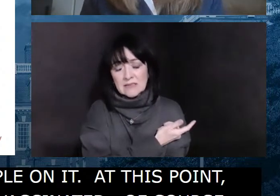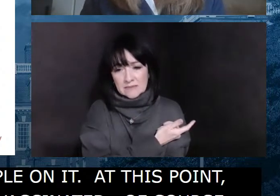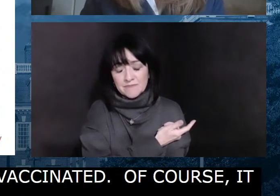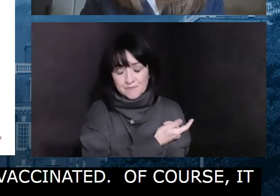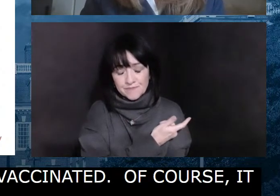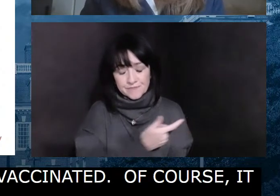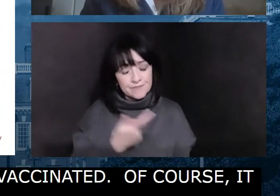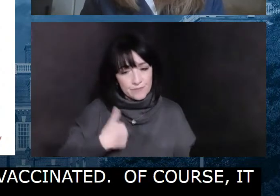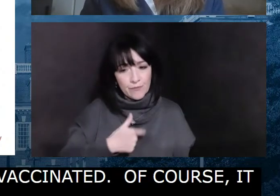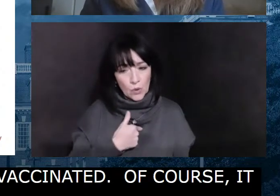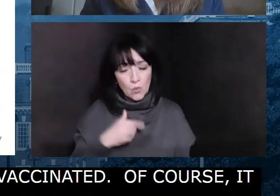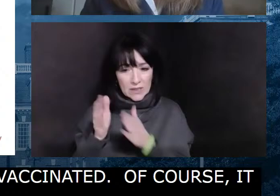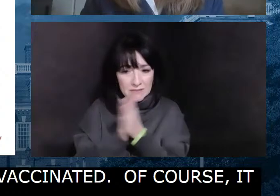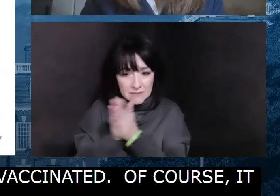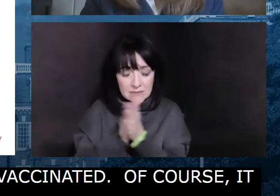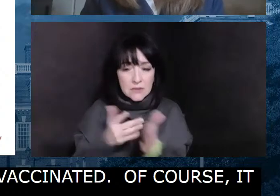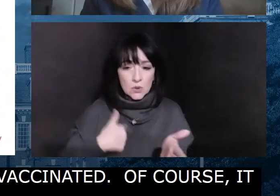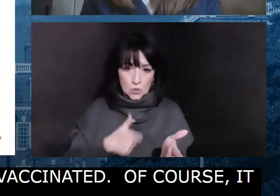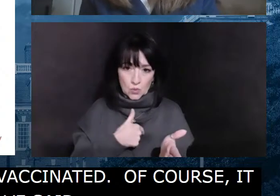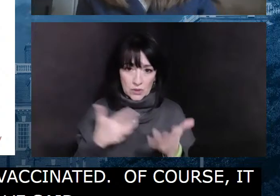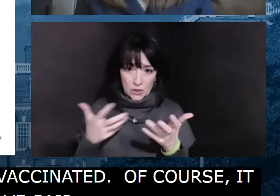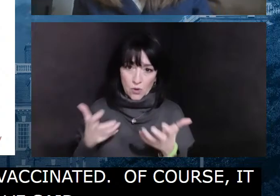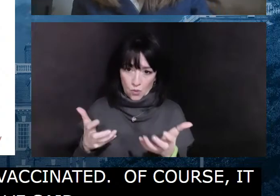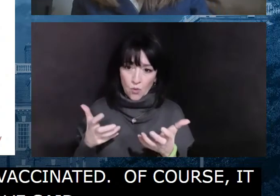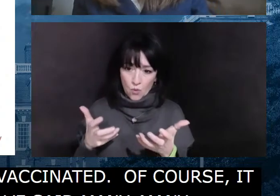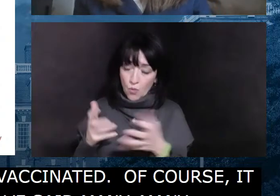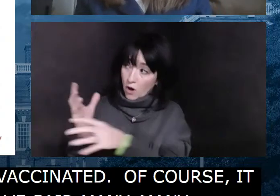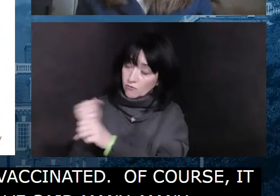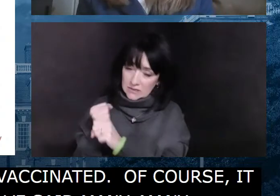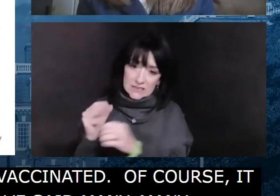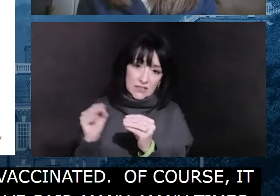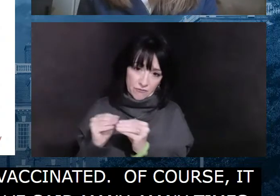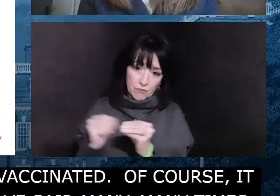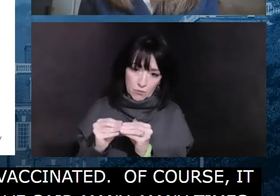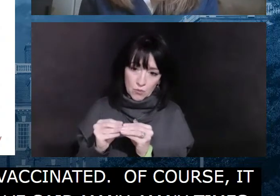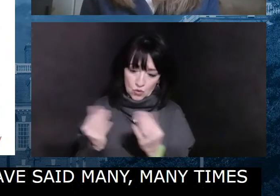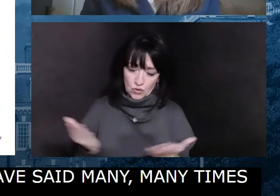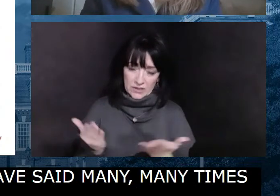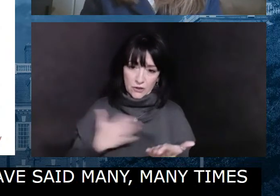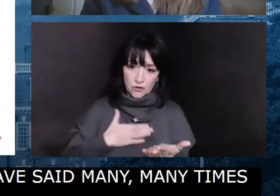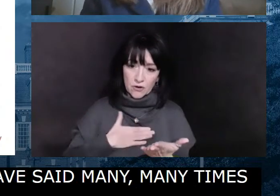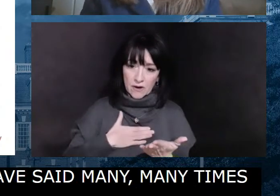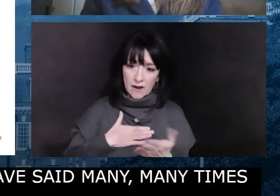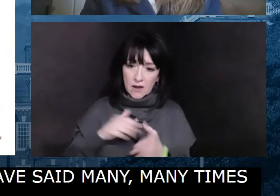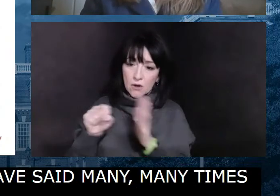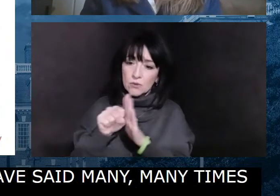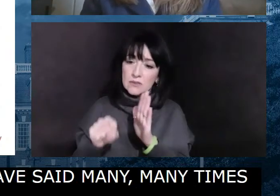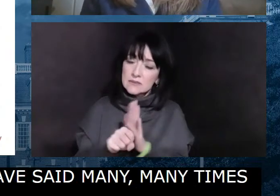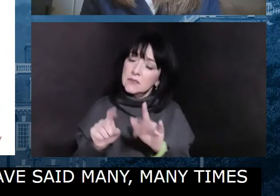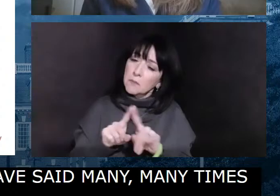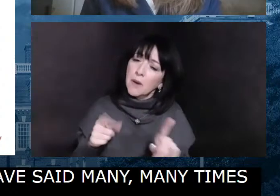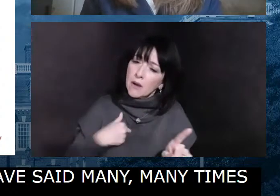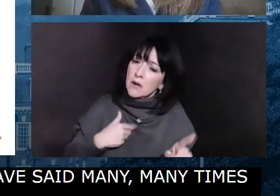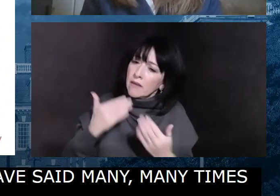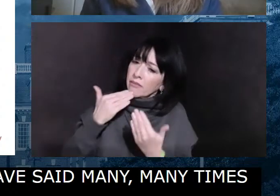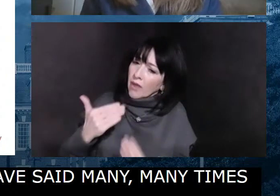vaccine and to get more vaccine quick here in our state. But we are really grateful that